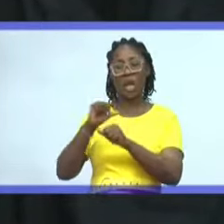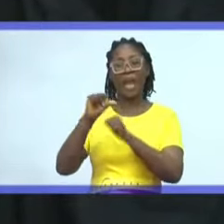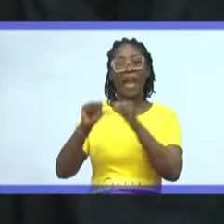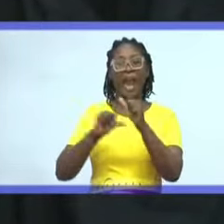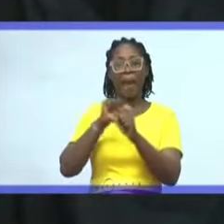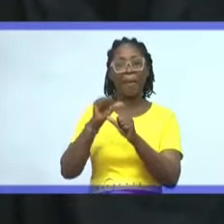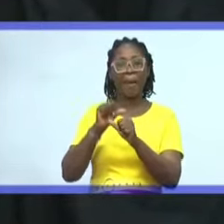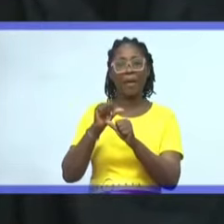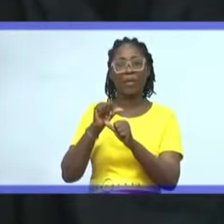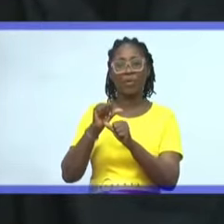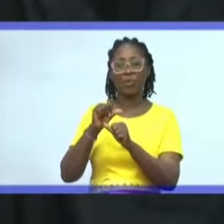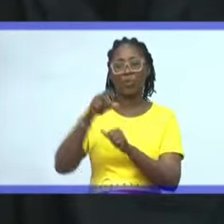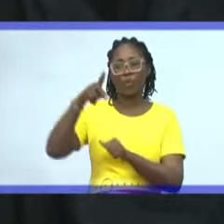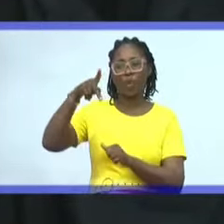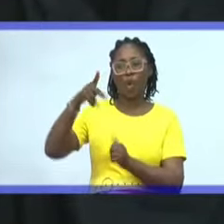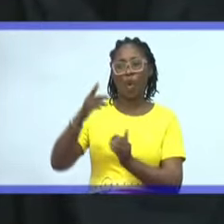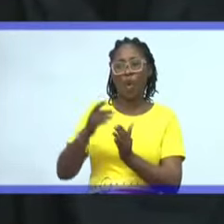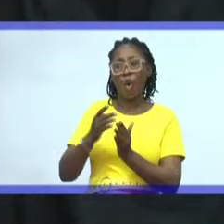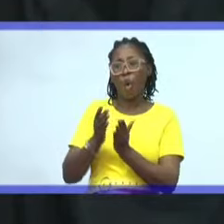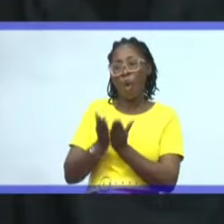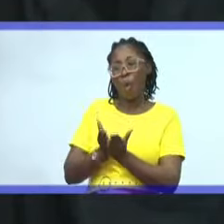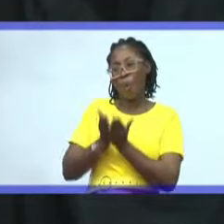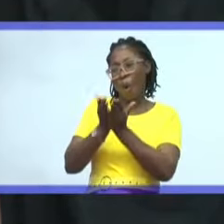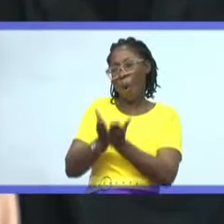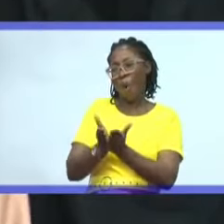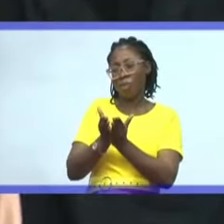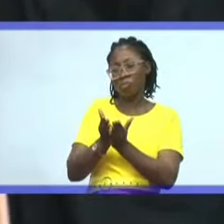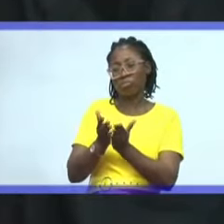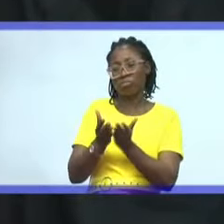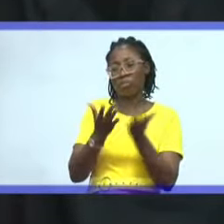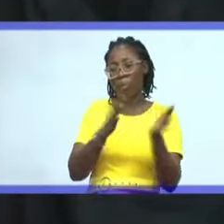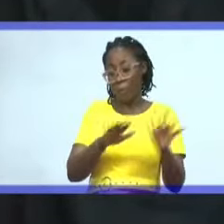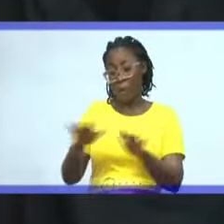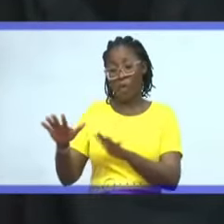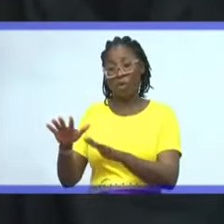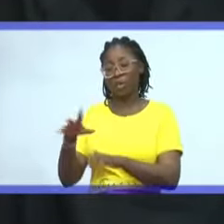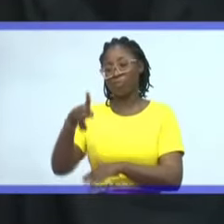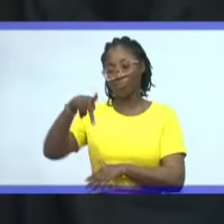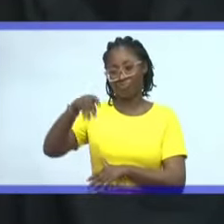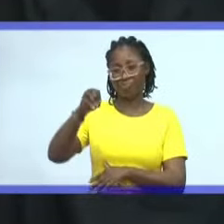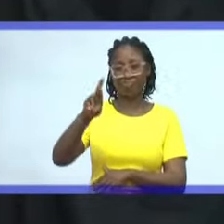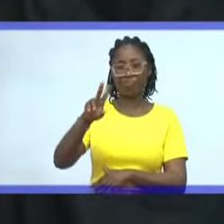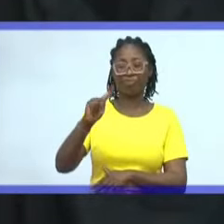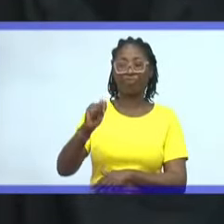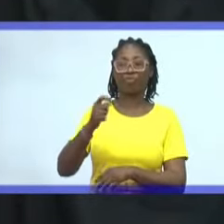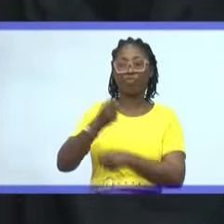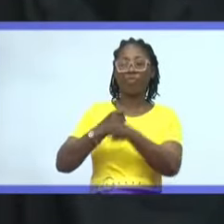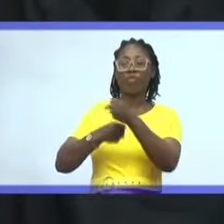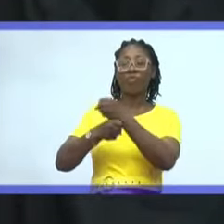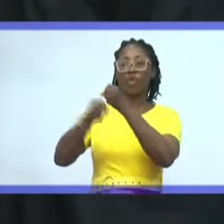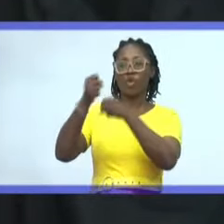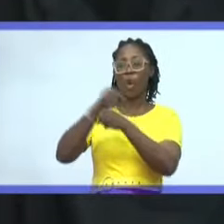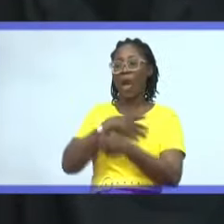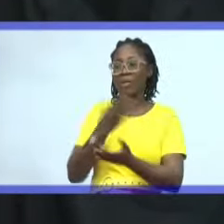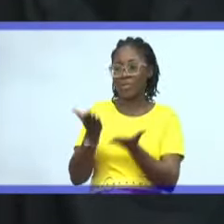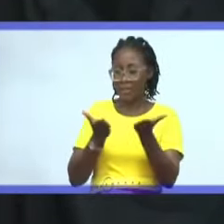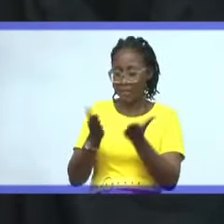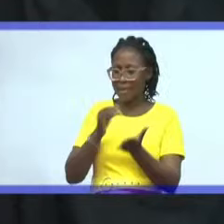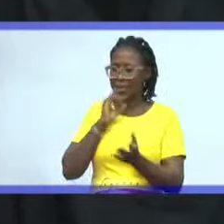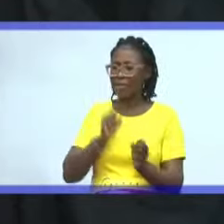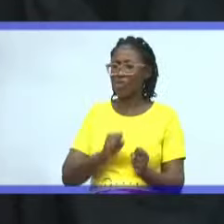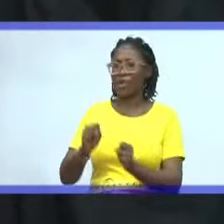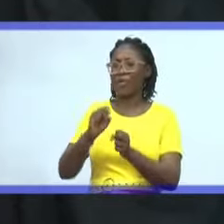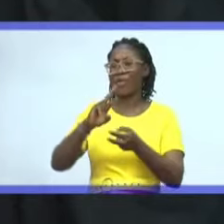about port infrastructure, efficient port infrastructure and services. There's a